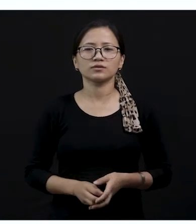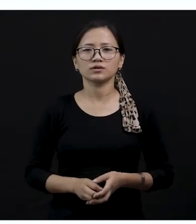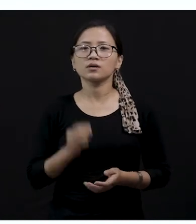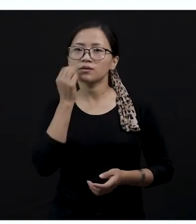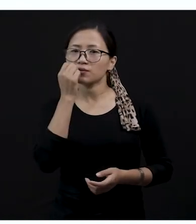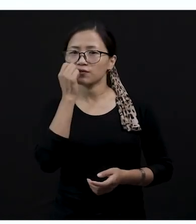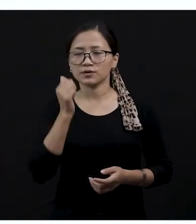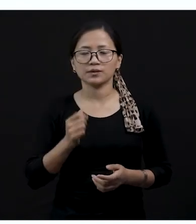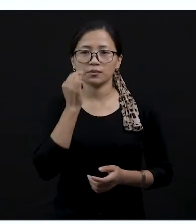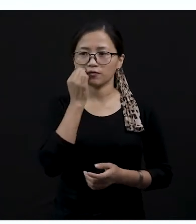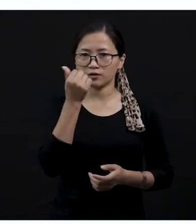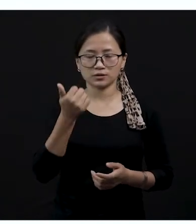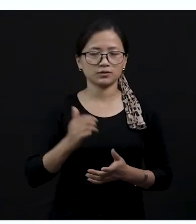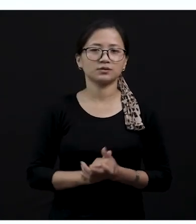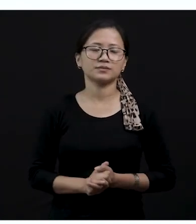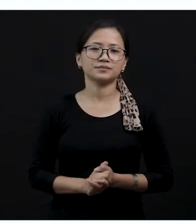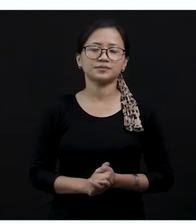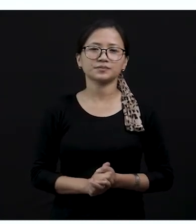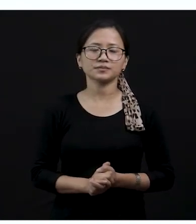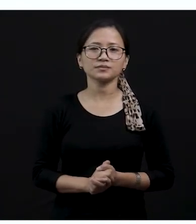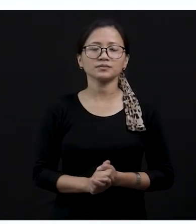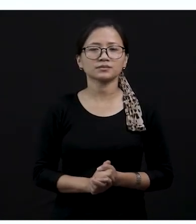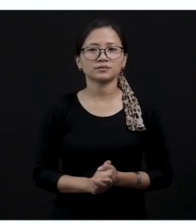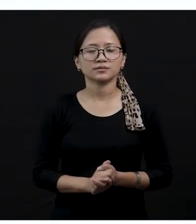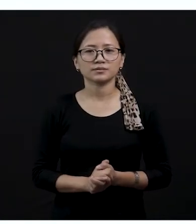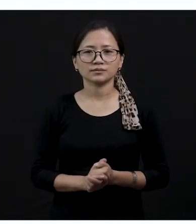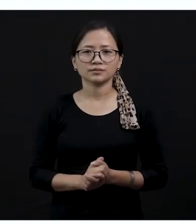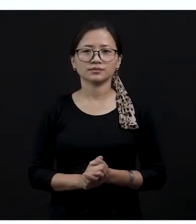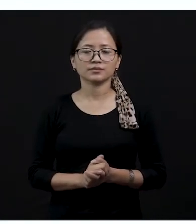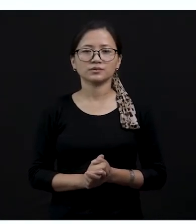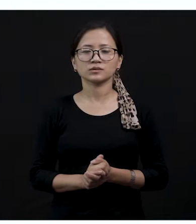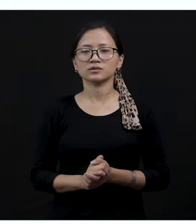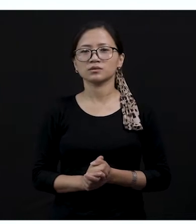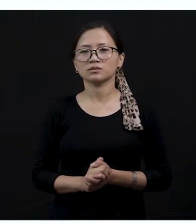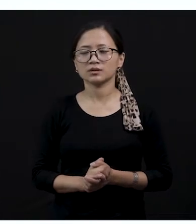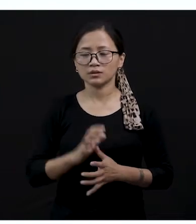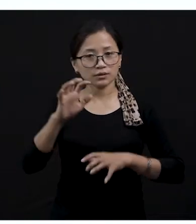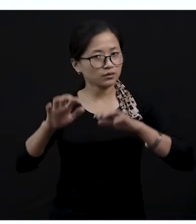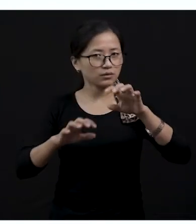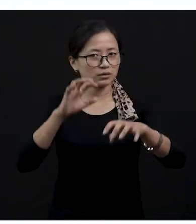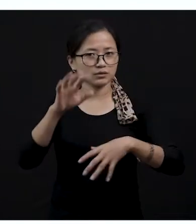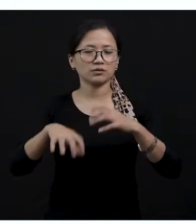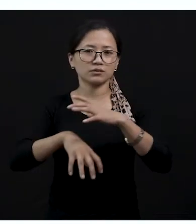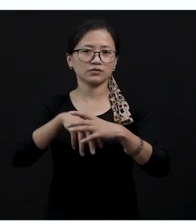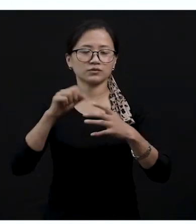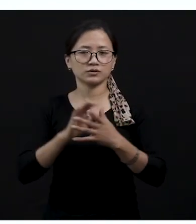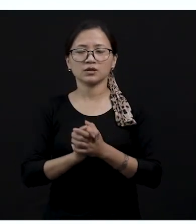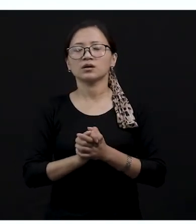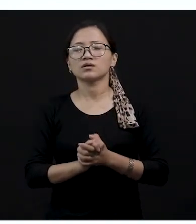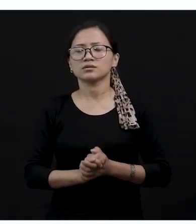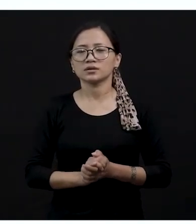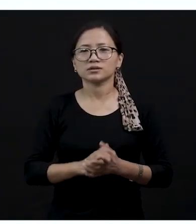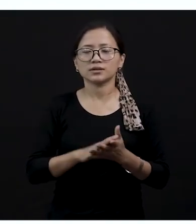camera quickly, I need to take a picture. So he asked for the camera and see, Daddy was crawling out of the dark weeds,